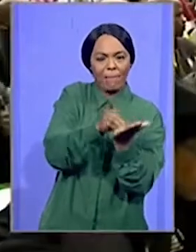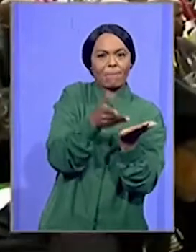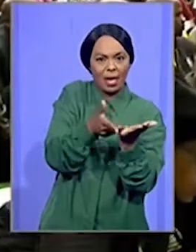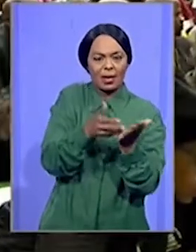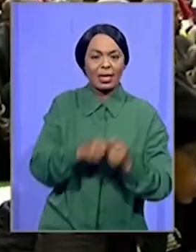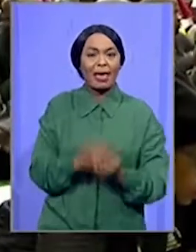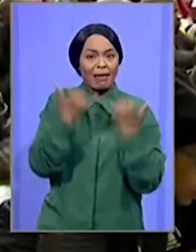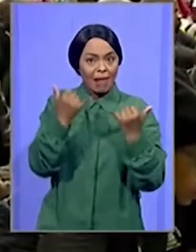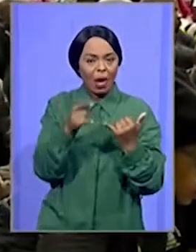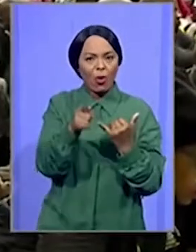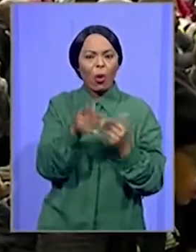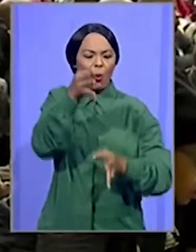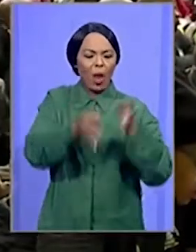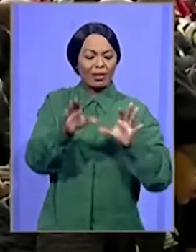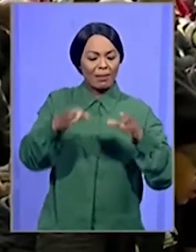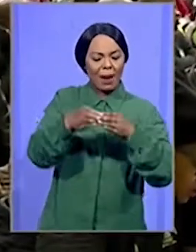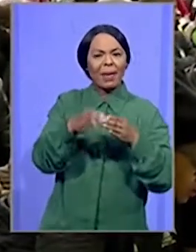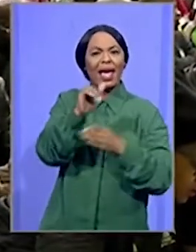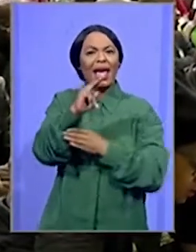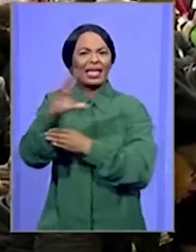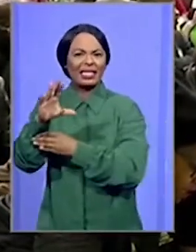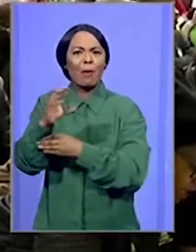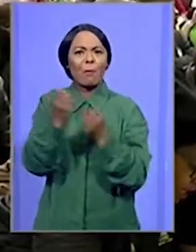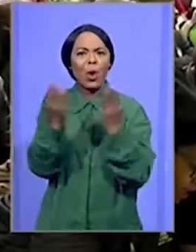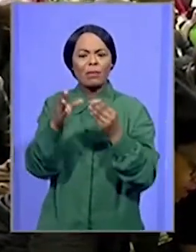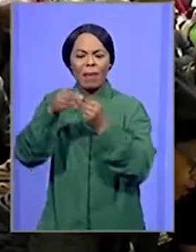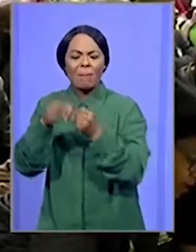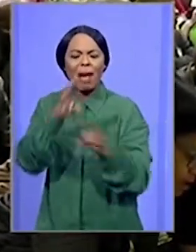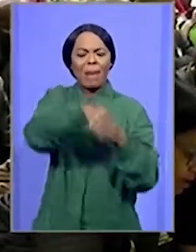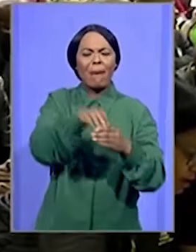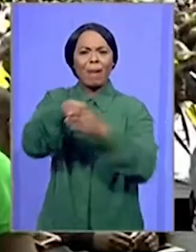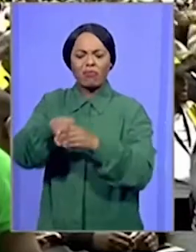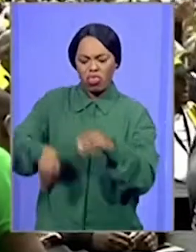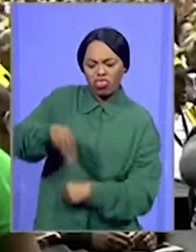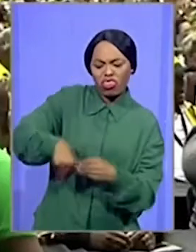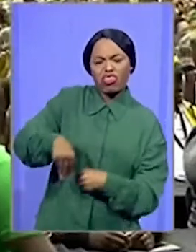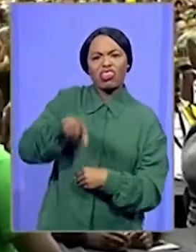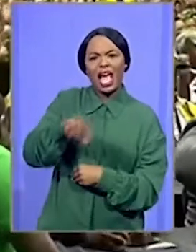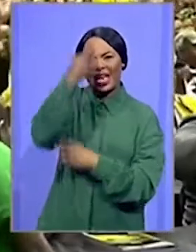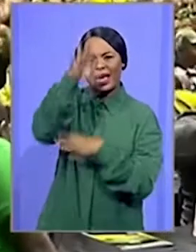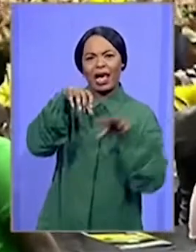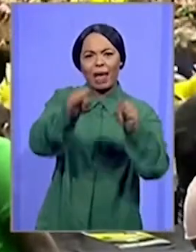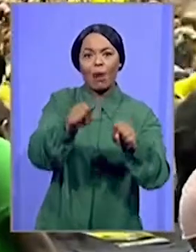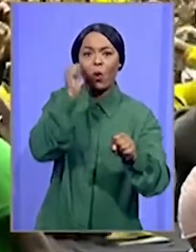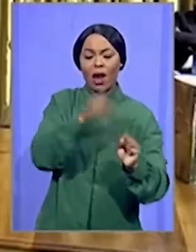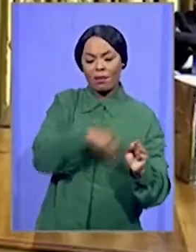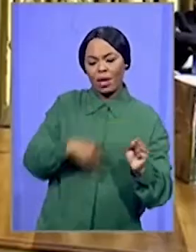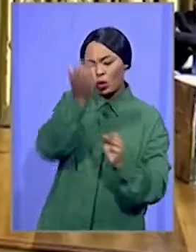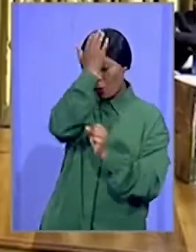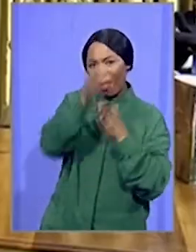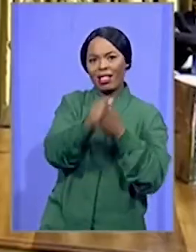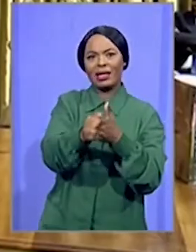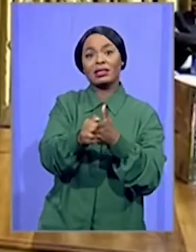e laetša gore mokgatlo wa dipolitiki o o amegago kudu ke mokgatlo wa ANC nakong ya boetapele bja mopresidente wa maloba Jacob